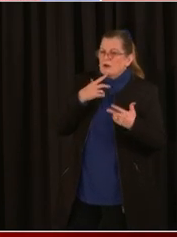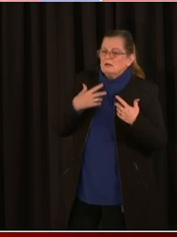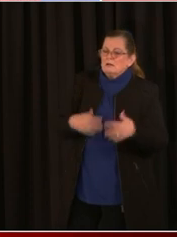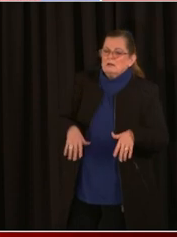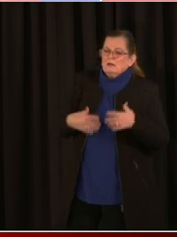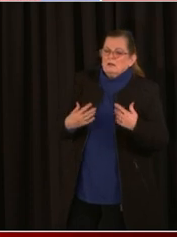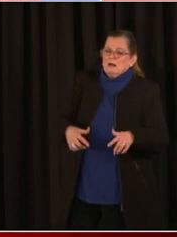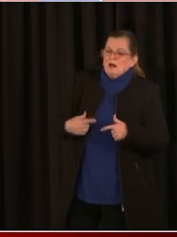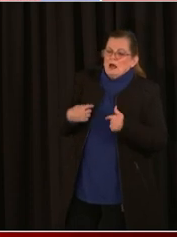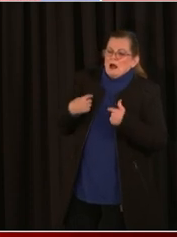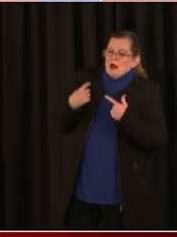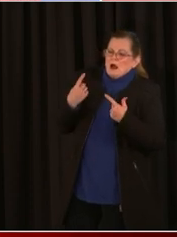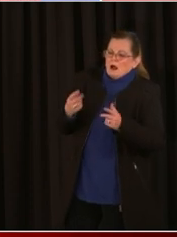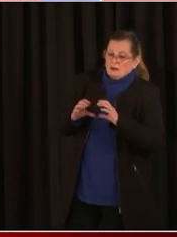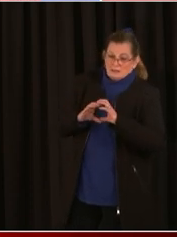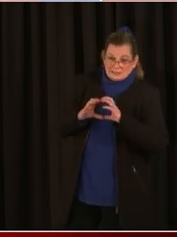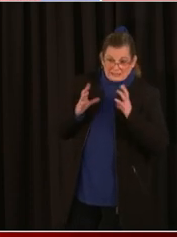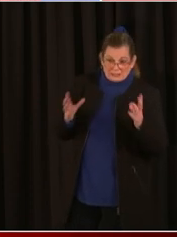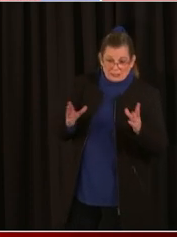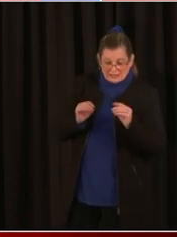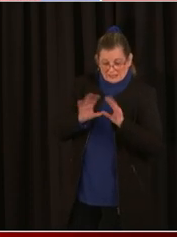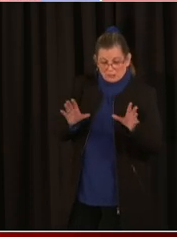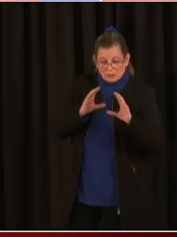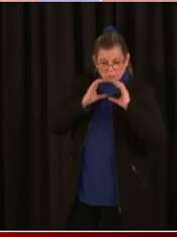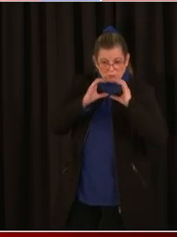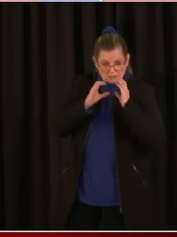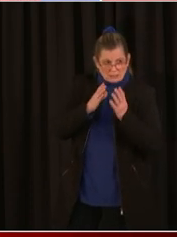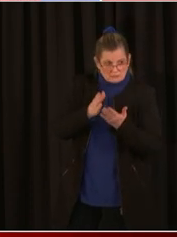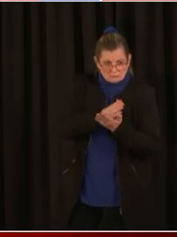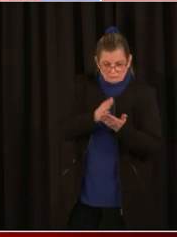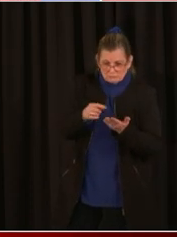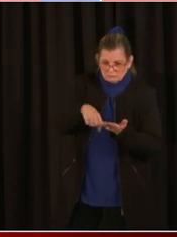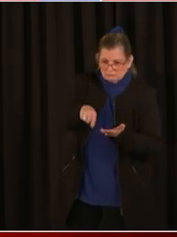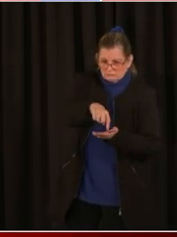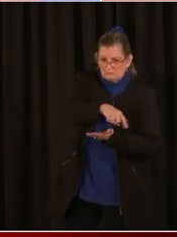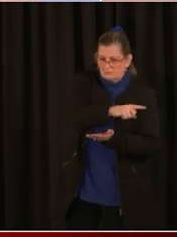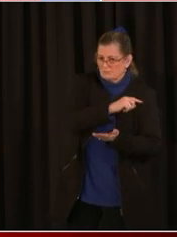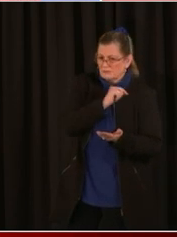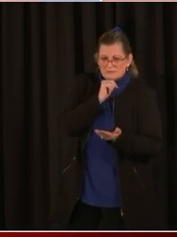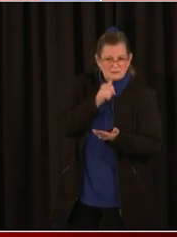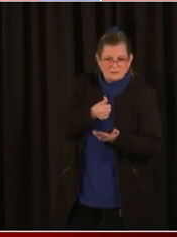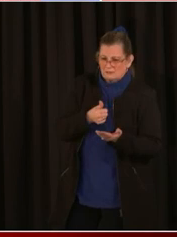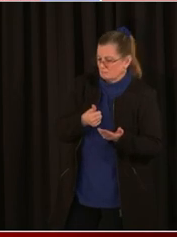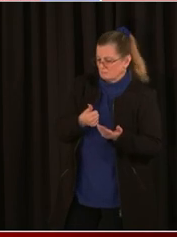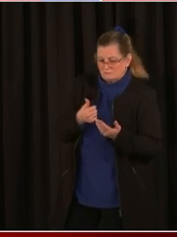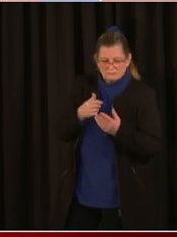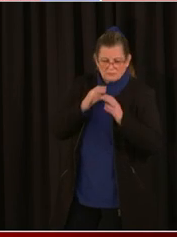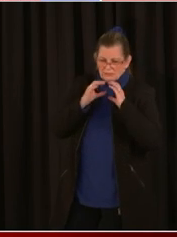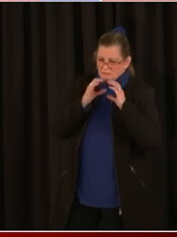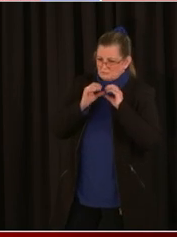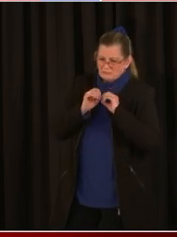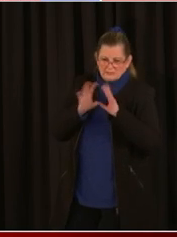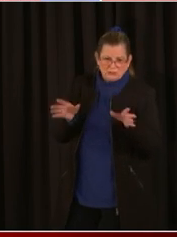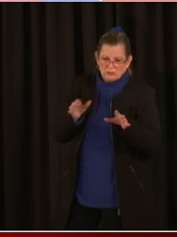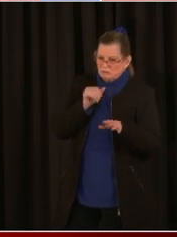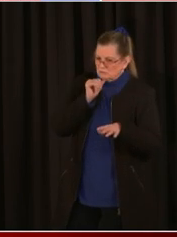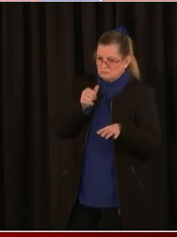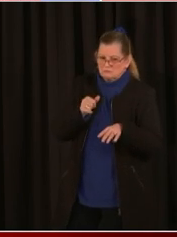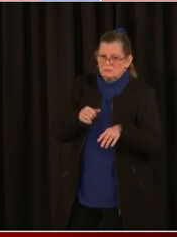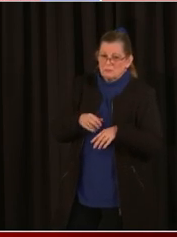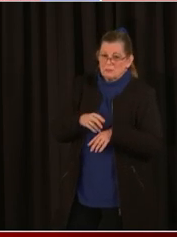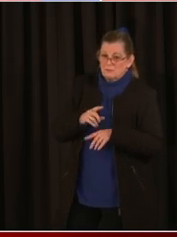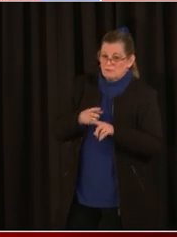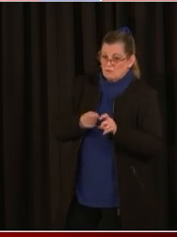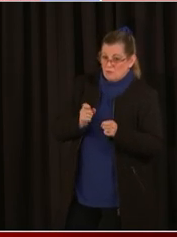of transparency on their process at this stage. And so our perspective from the